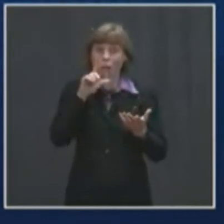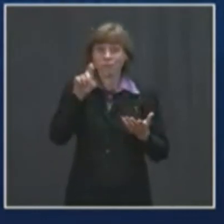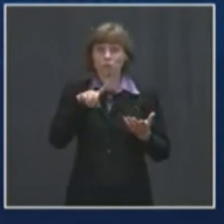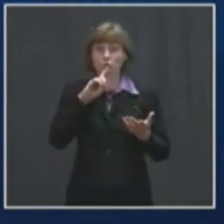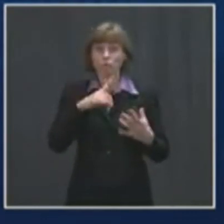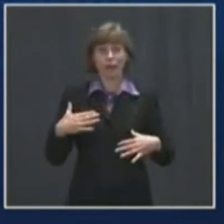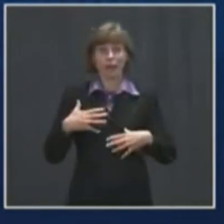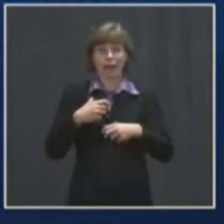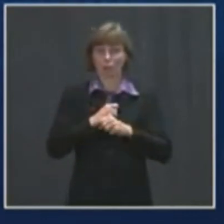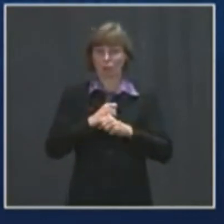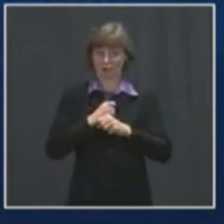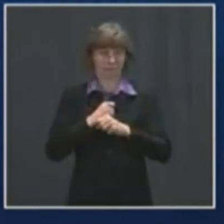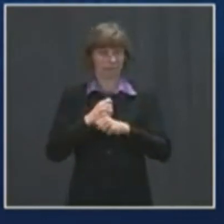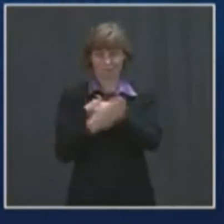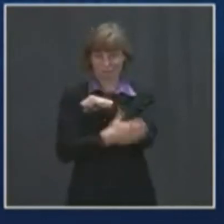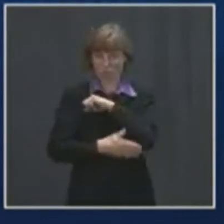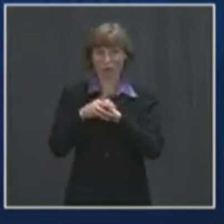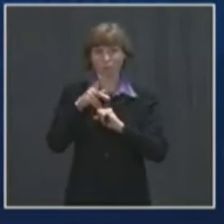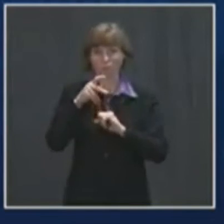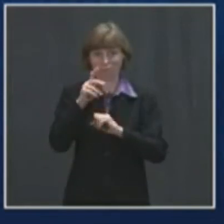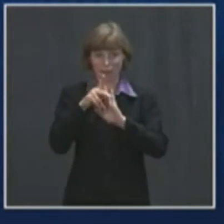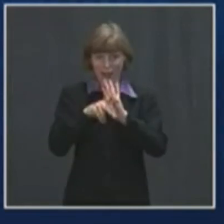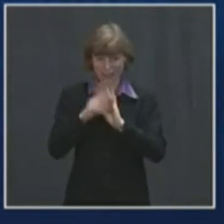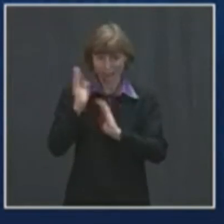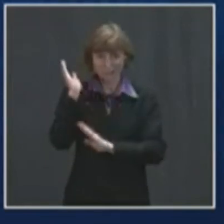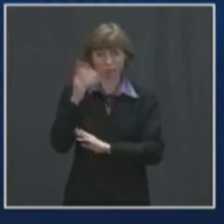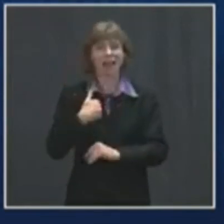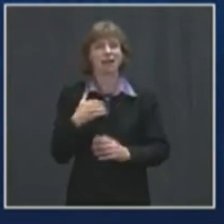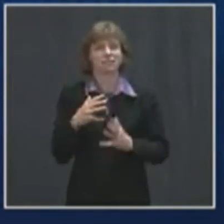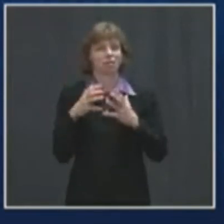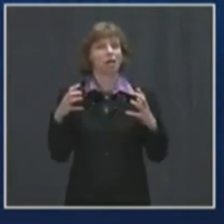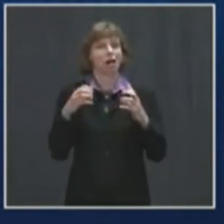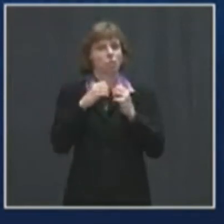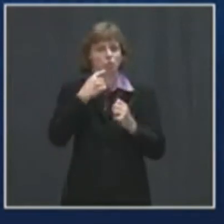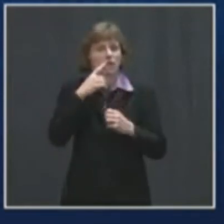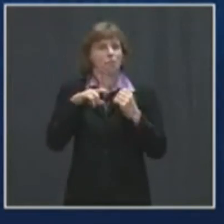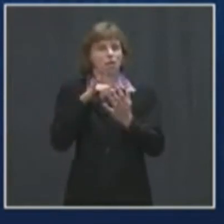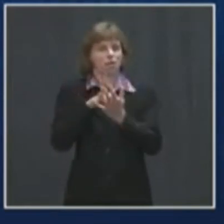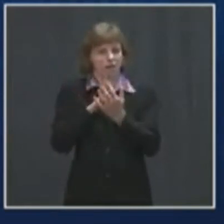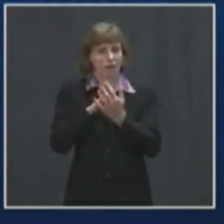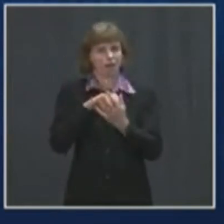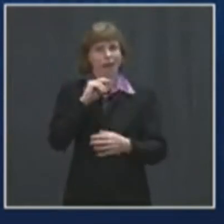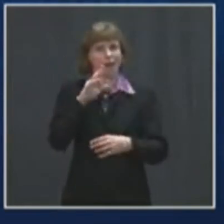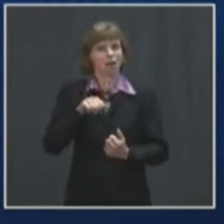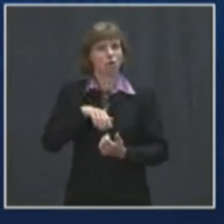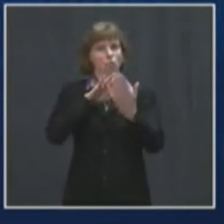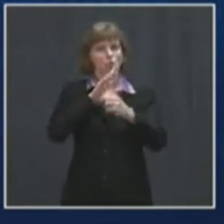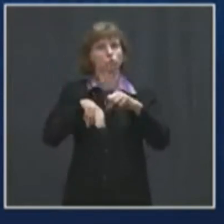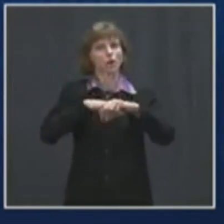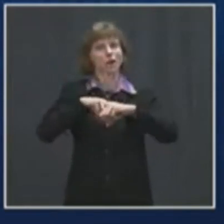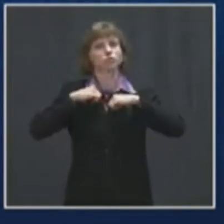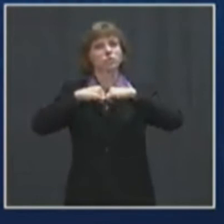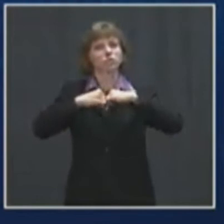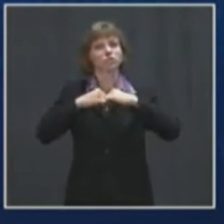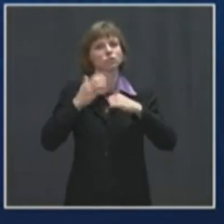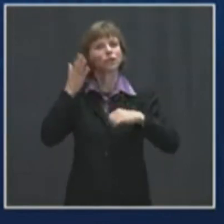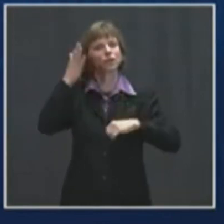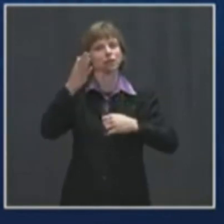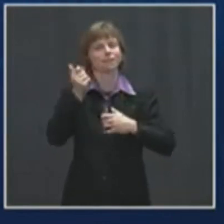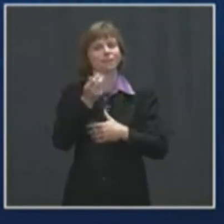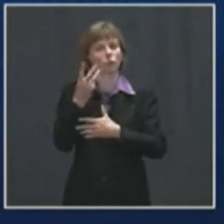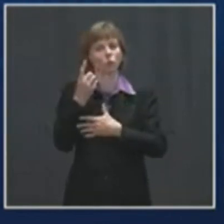foreign policy speech, and he will have a lot more to say about foreign policy and his approach to national security in the weeks ahead. But there were a lot of topics